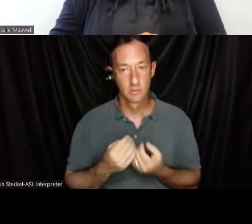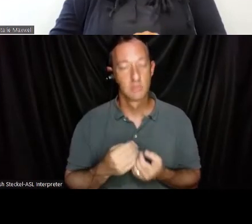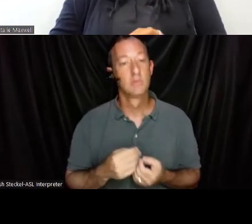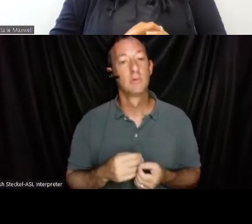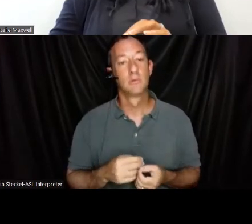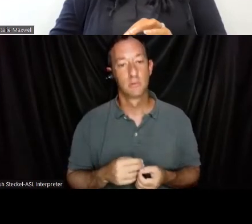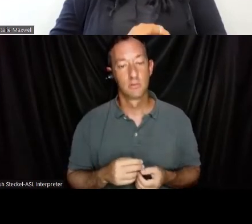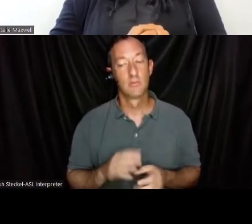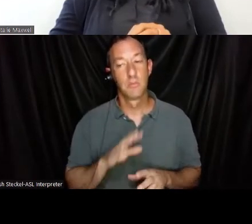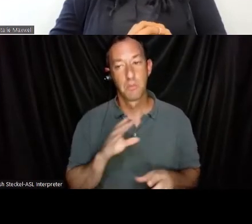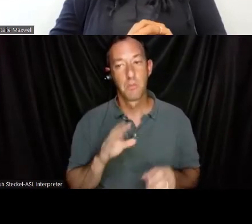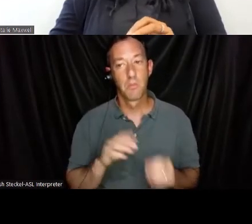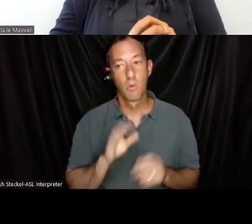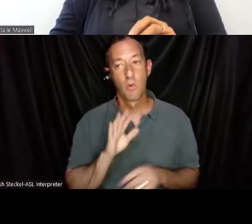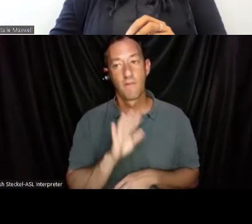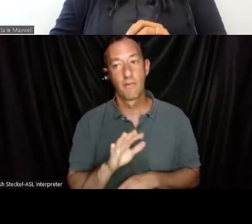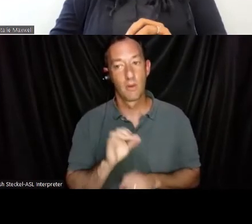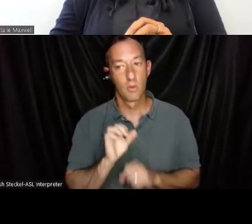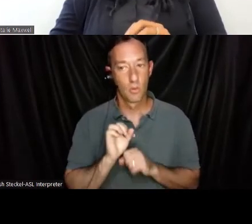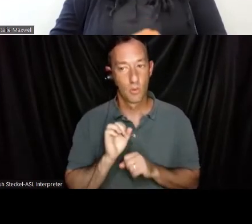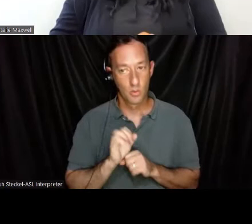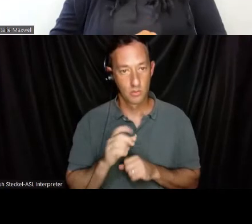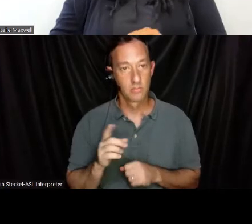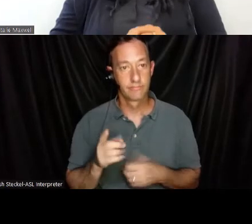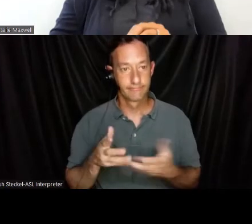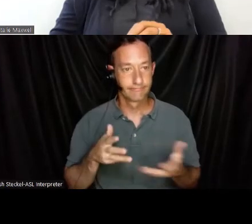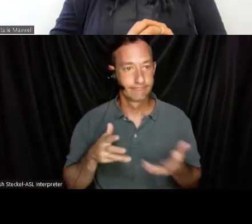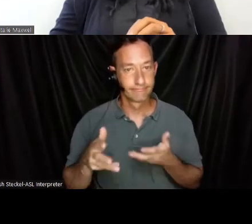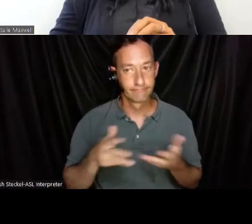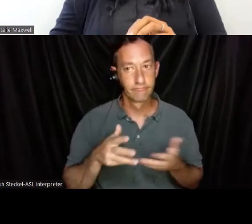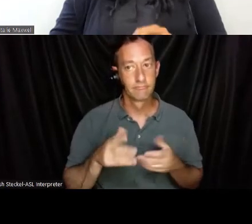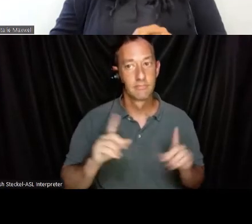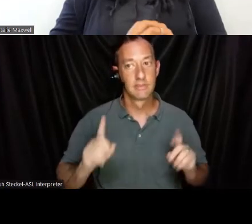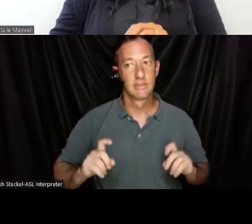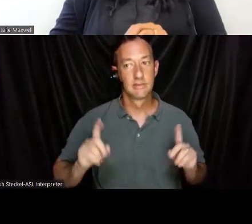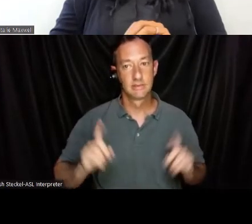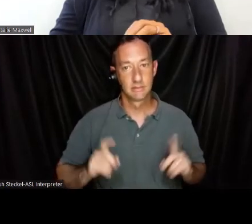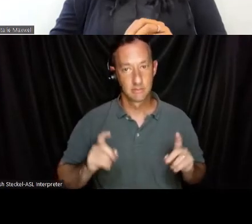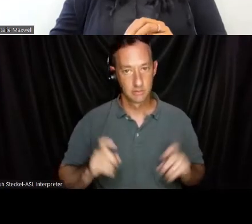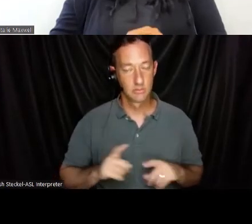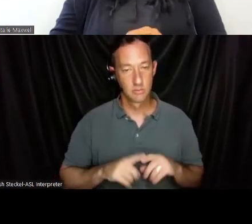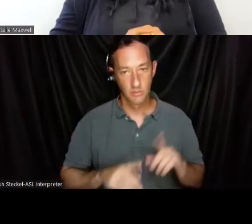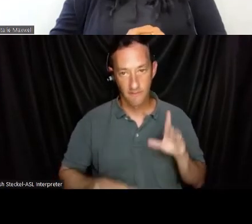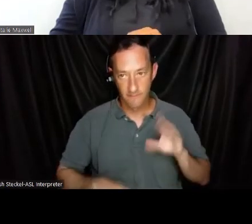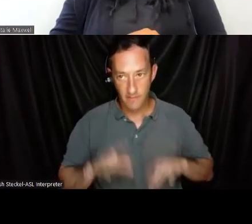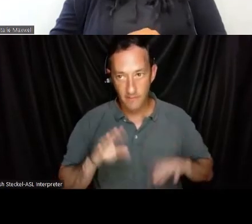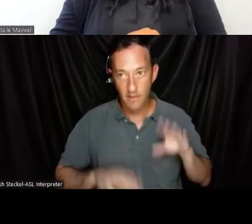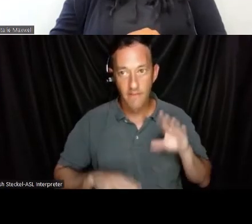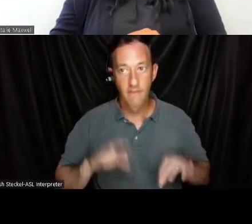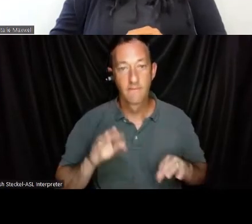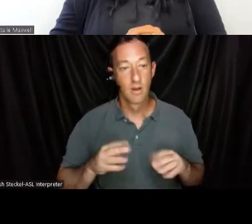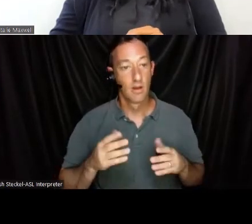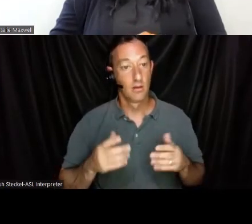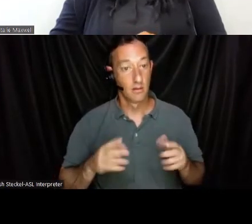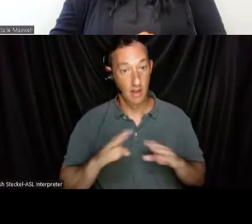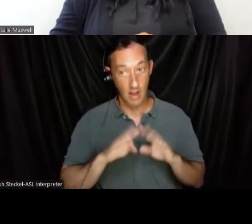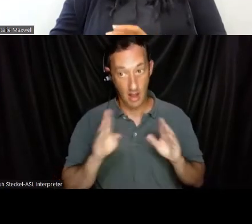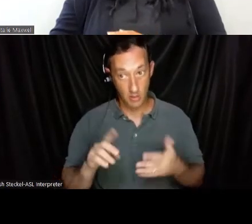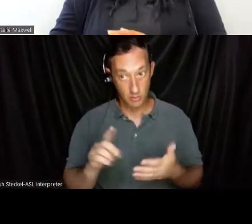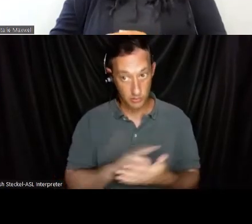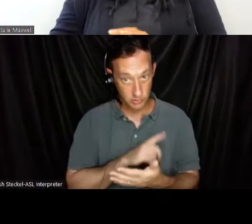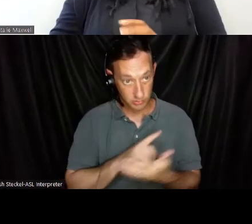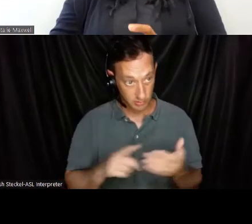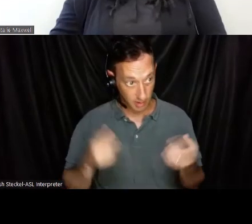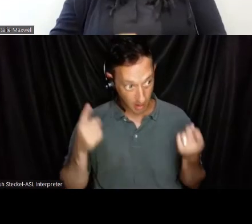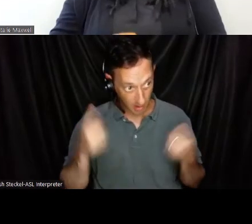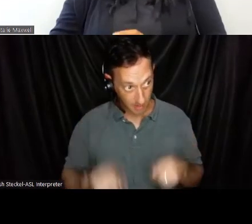work, they engage in testing to uncover whether housing discrimination is occurring.